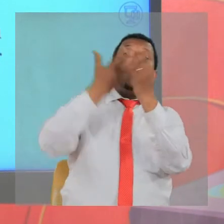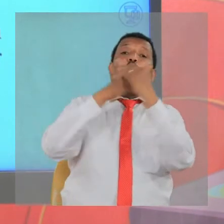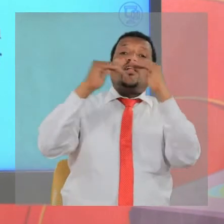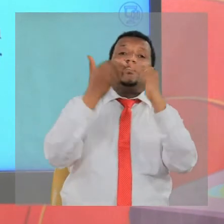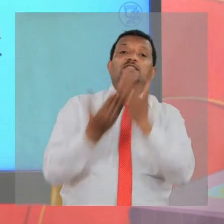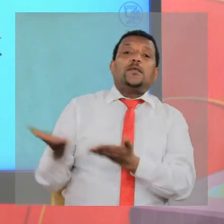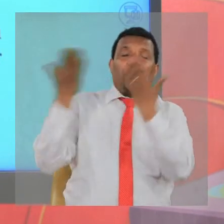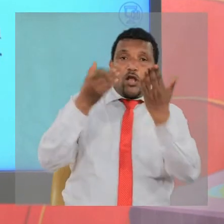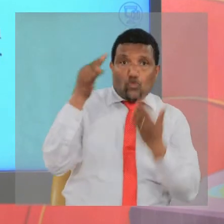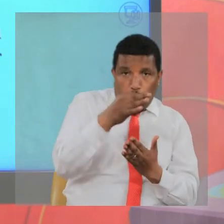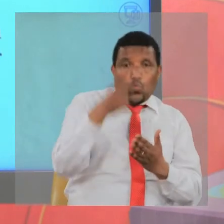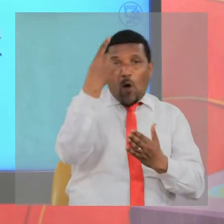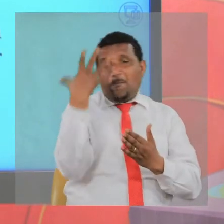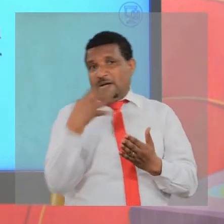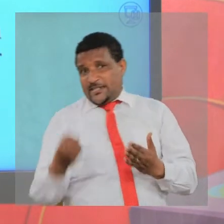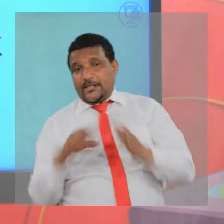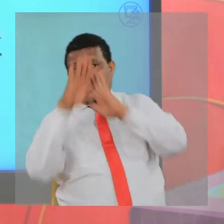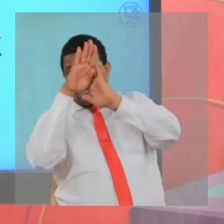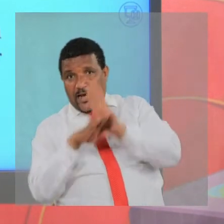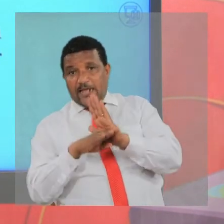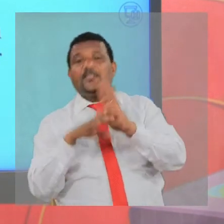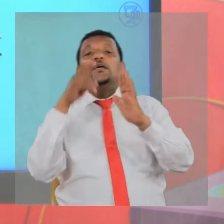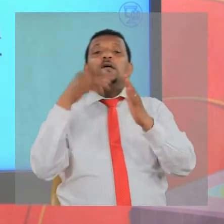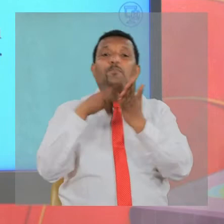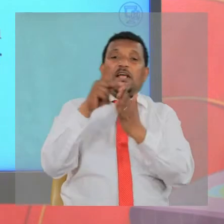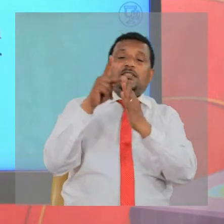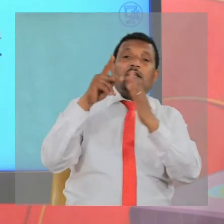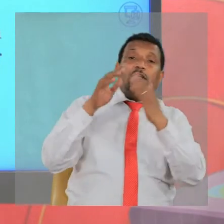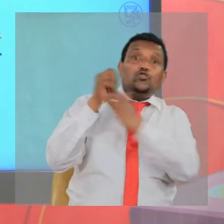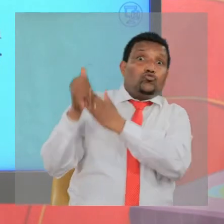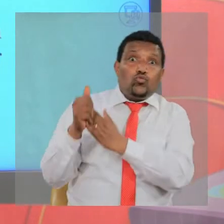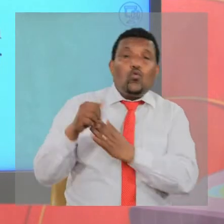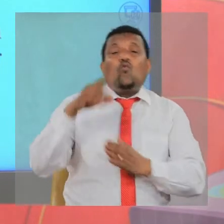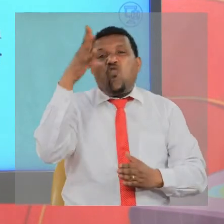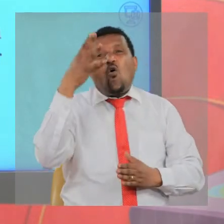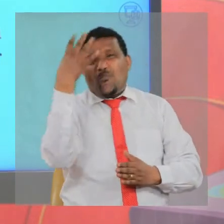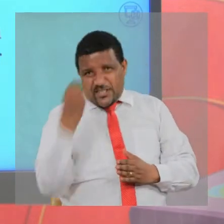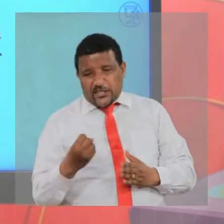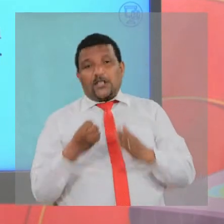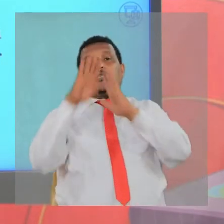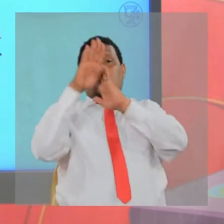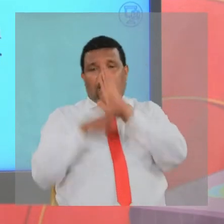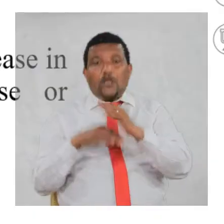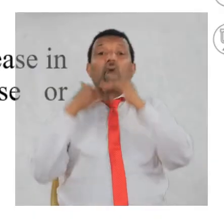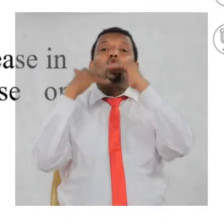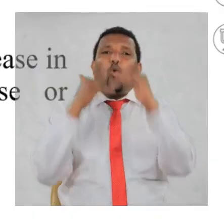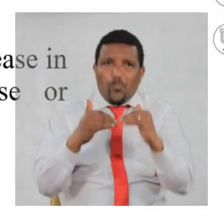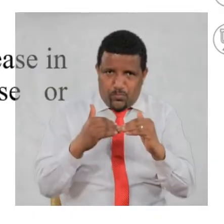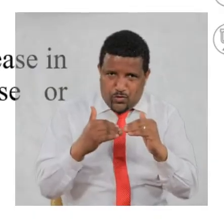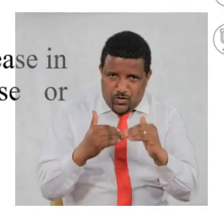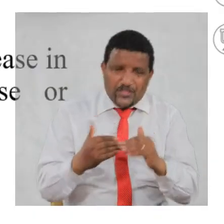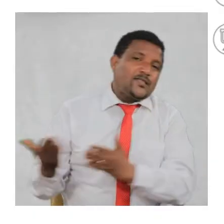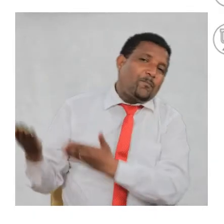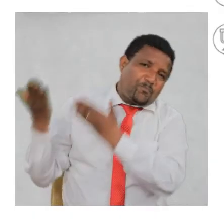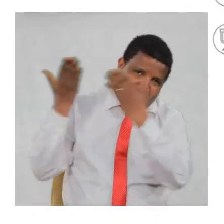supplied, or a 1% decline in price leads to a 4% decline in quantity